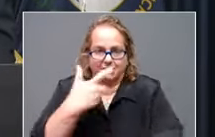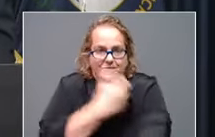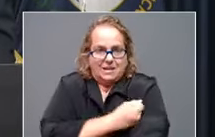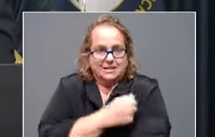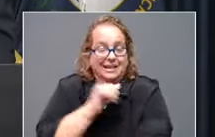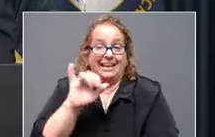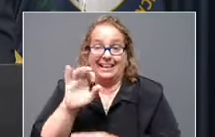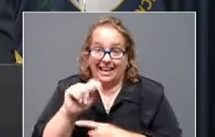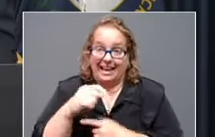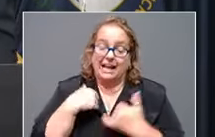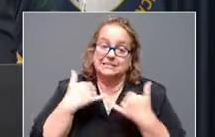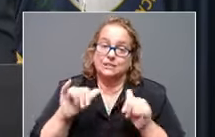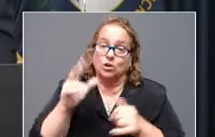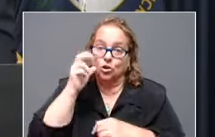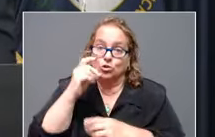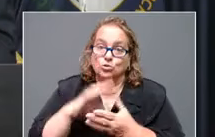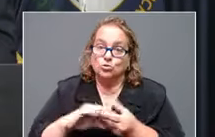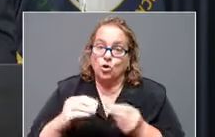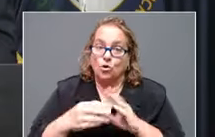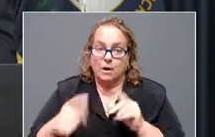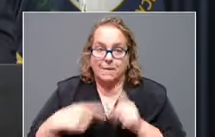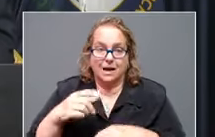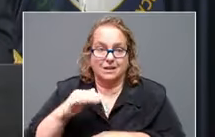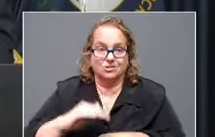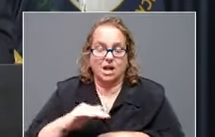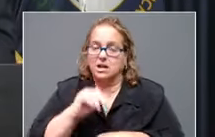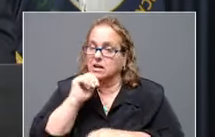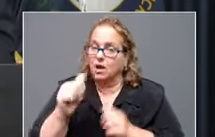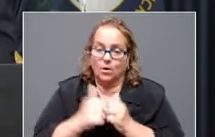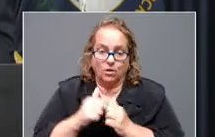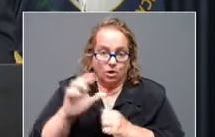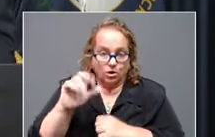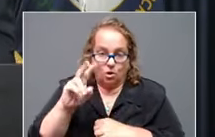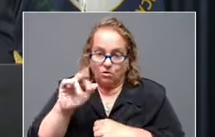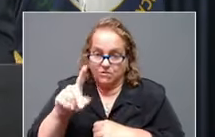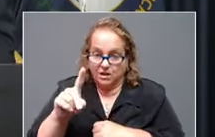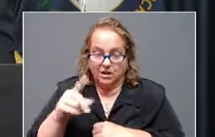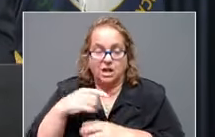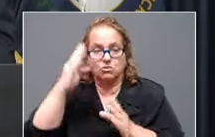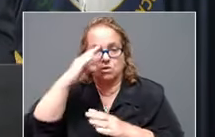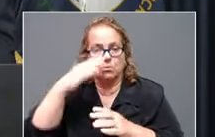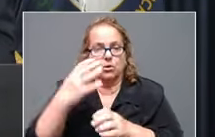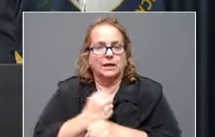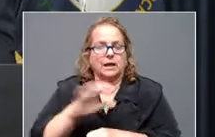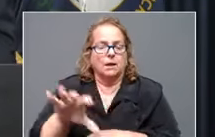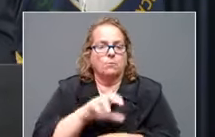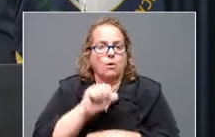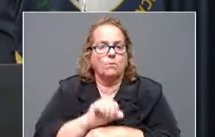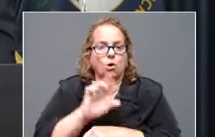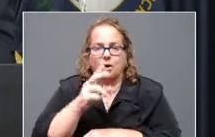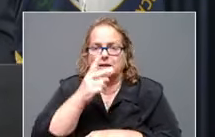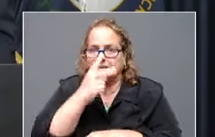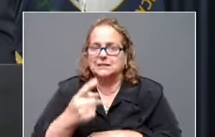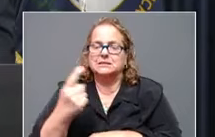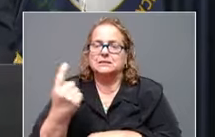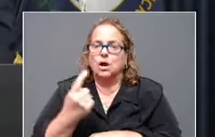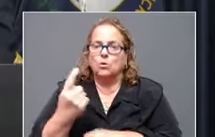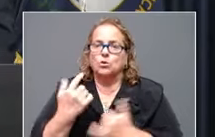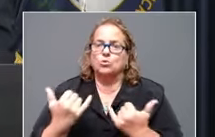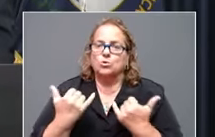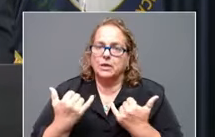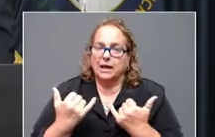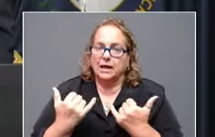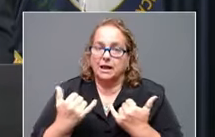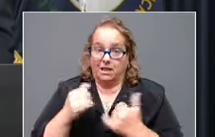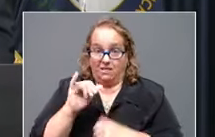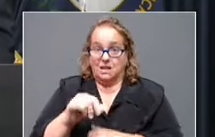still heard a story about a child not with COVID that had trouble getting an appointment or seeing somebody today. That's what this